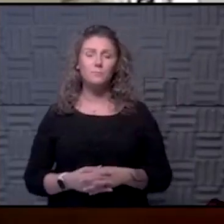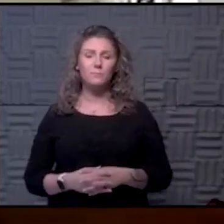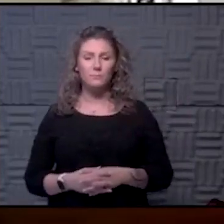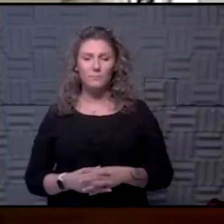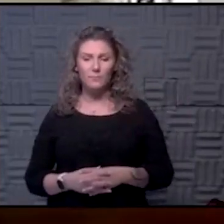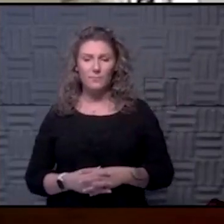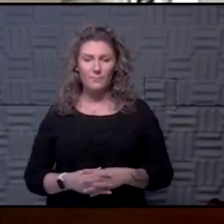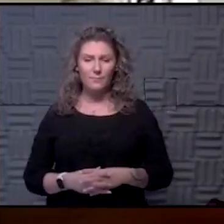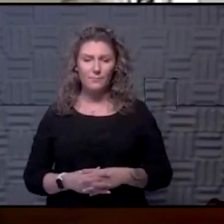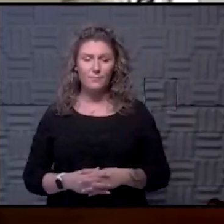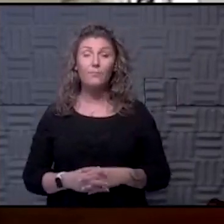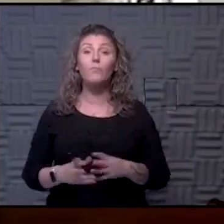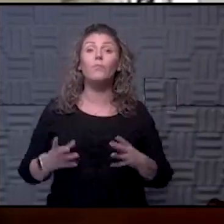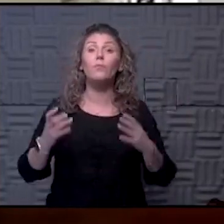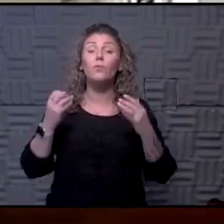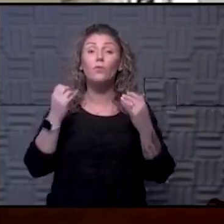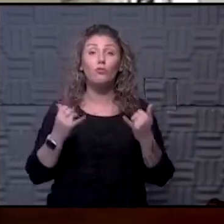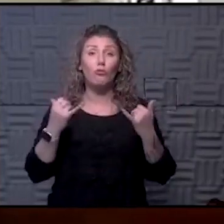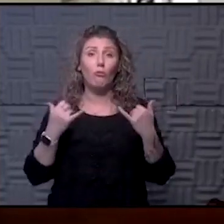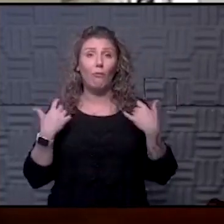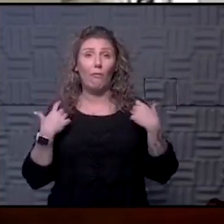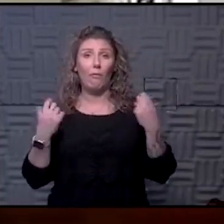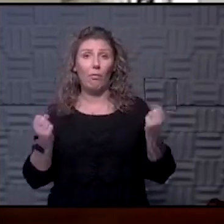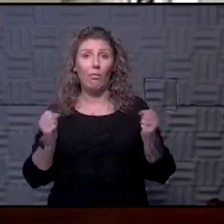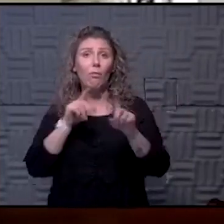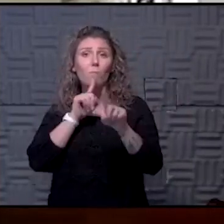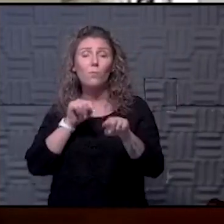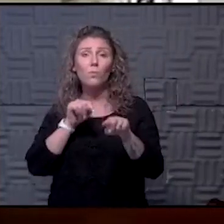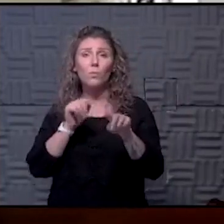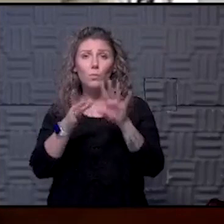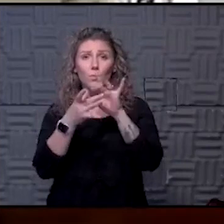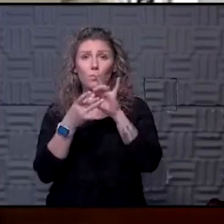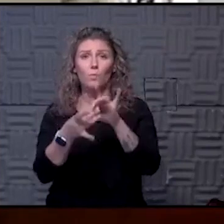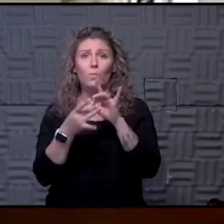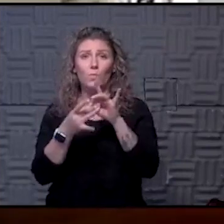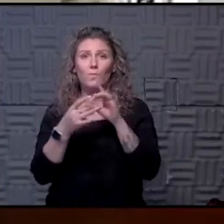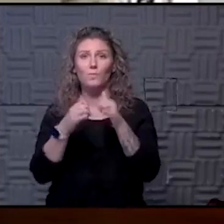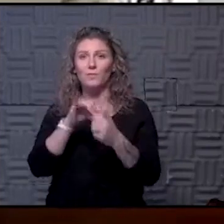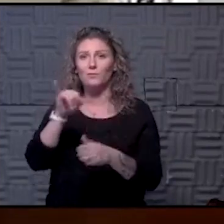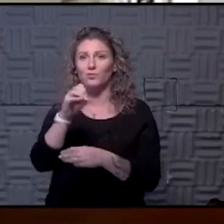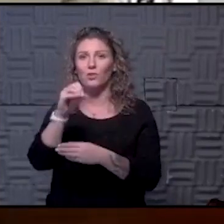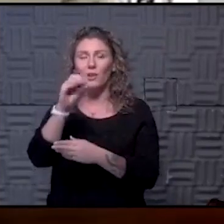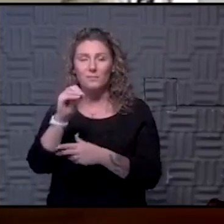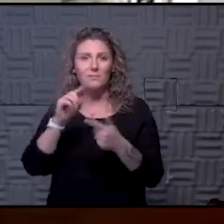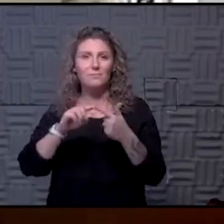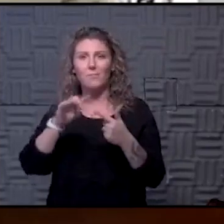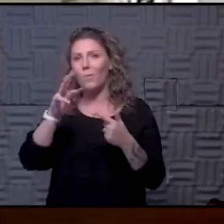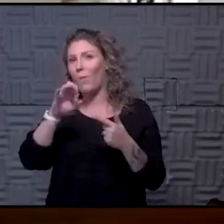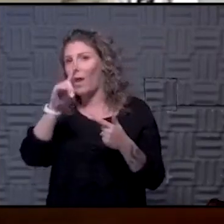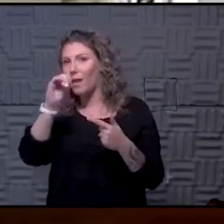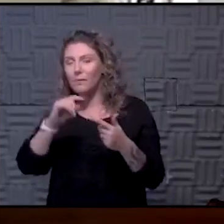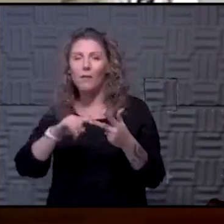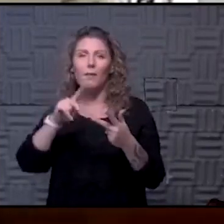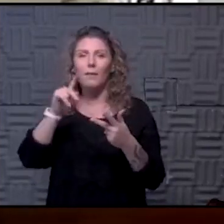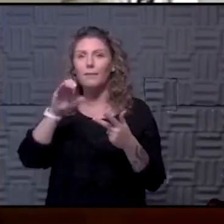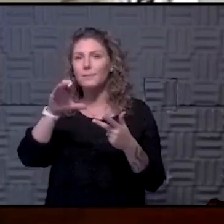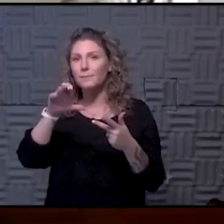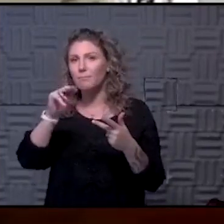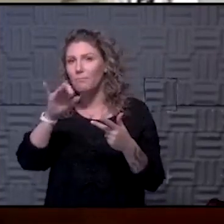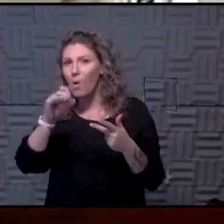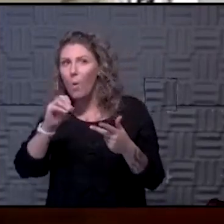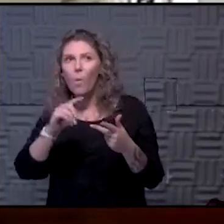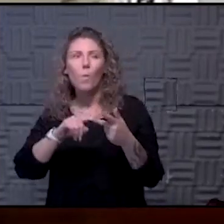currently our health order now aligns with Johnson County, Wyandotte, KCMO, Clay County, Platte County,